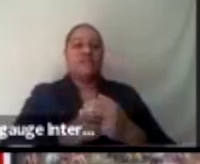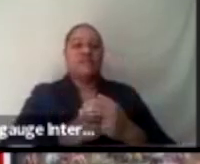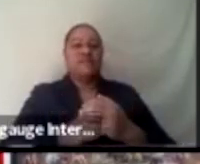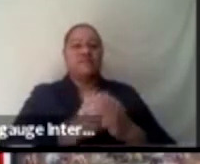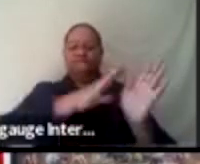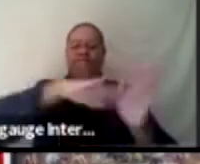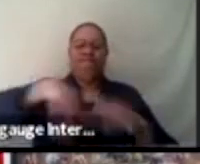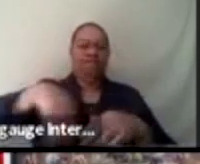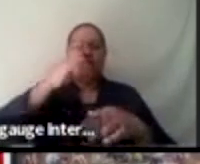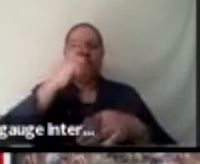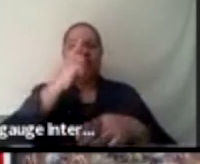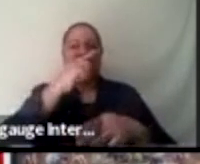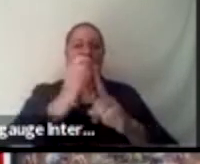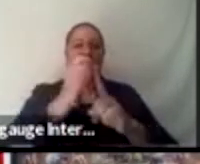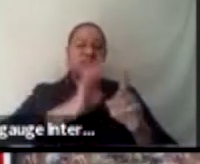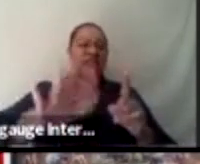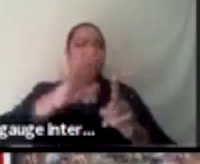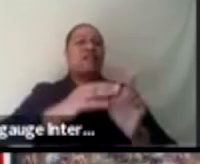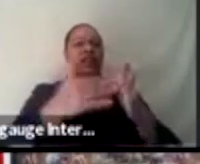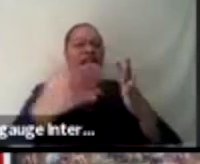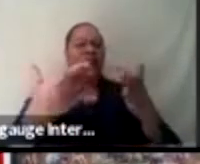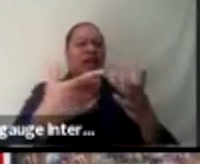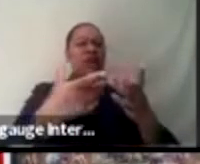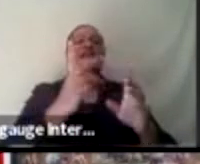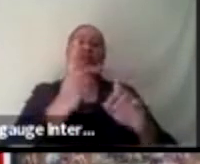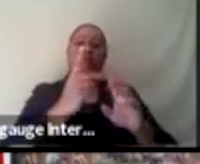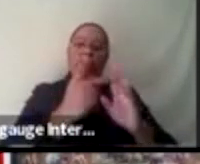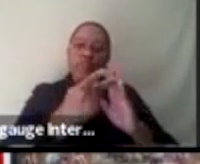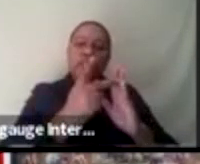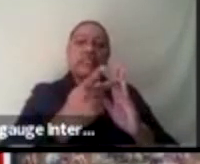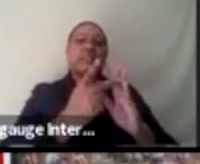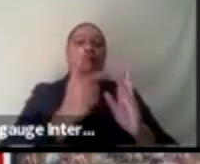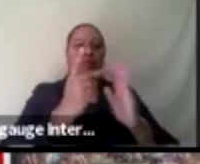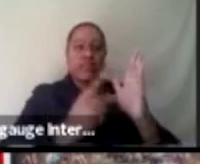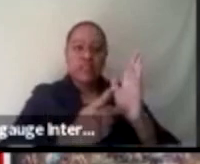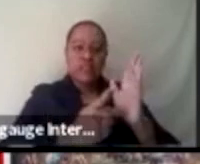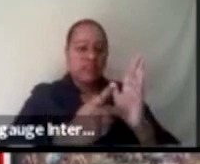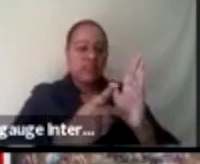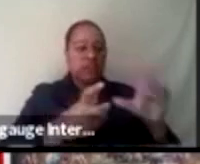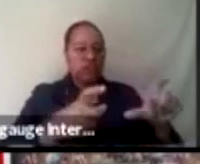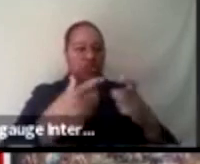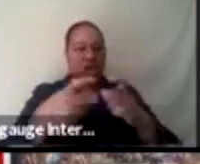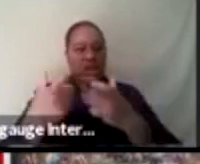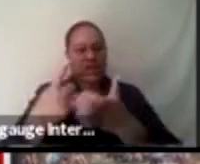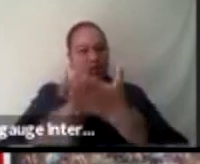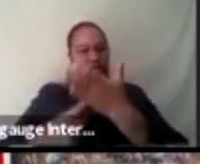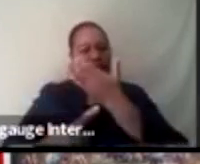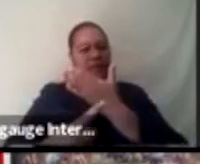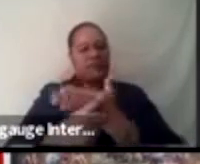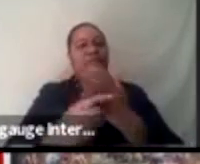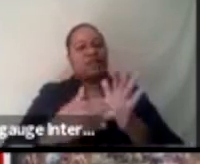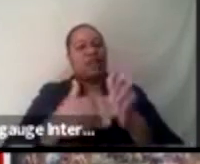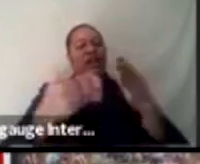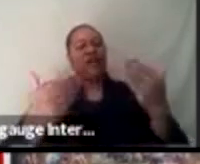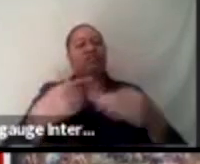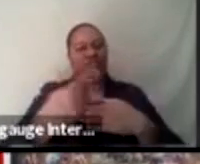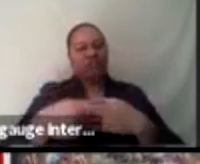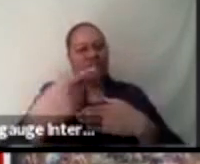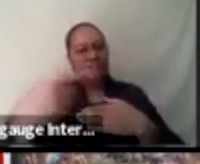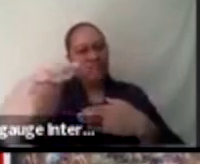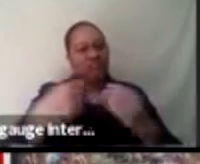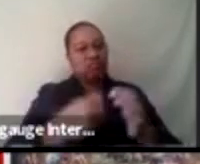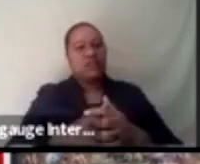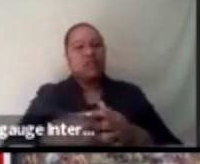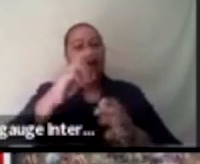Notwithstanding our political challenges, our long-term aspirations and our vision on where we are headed will need to